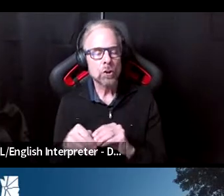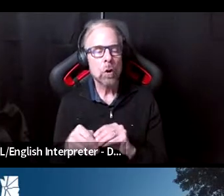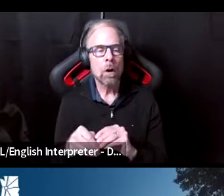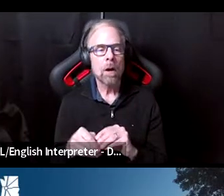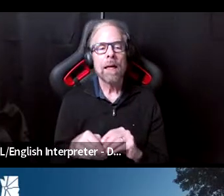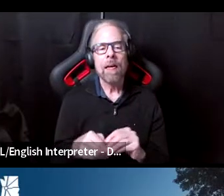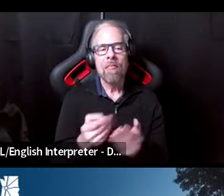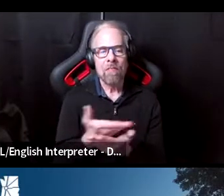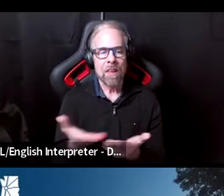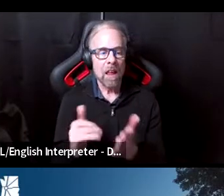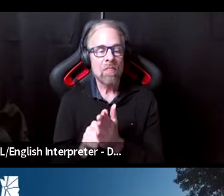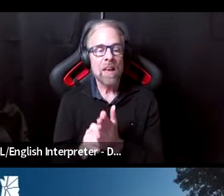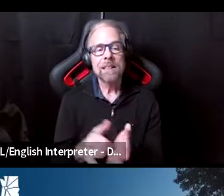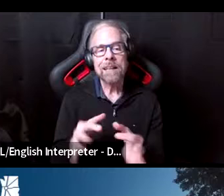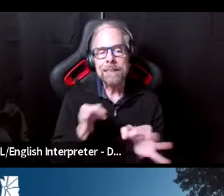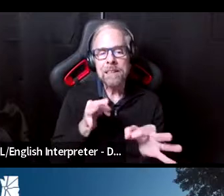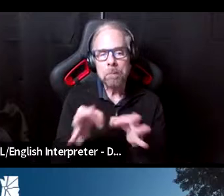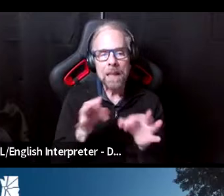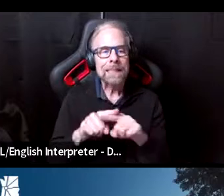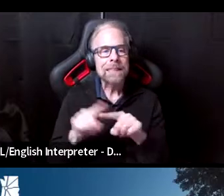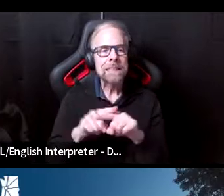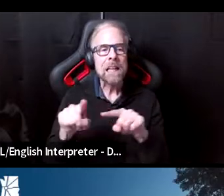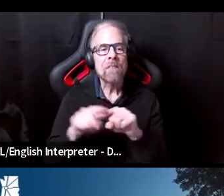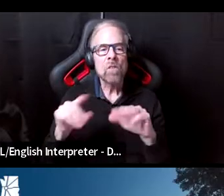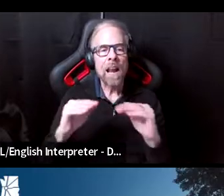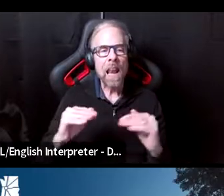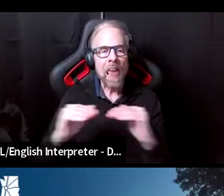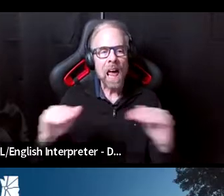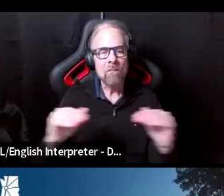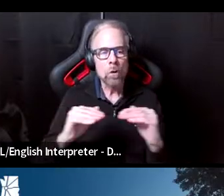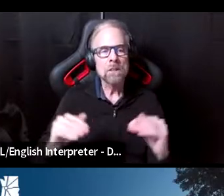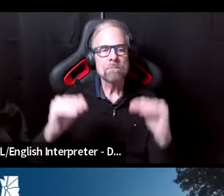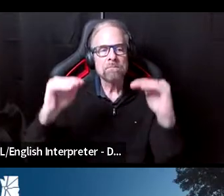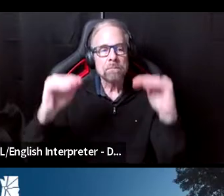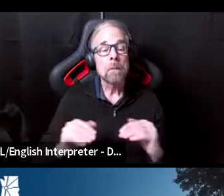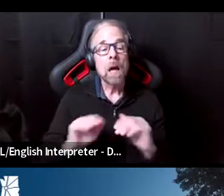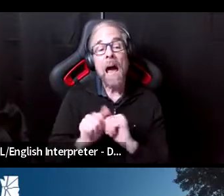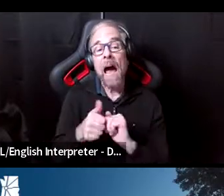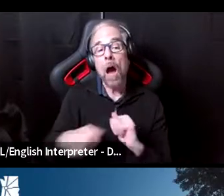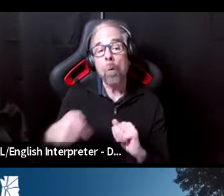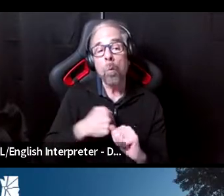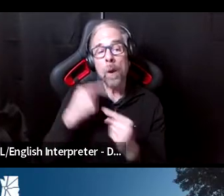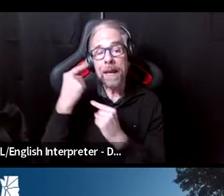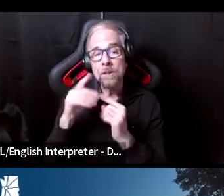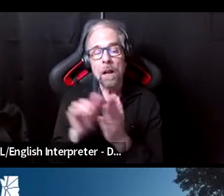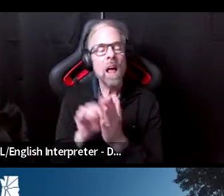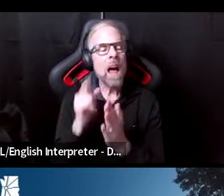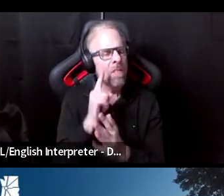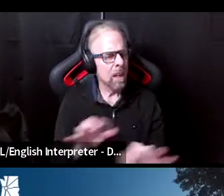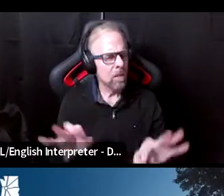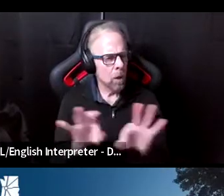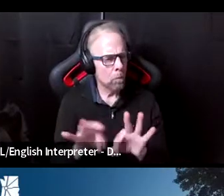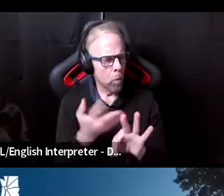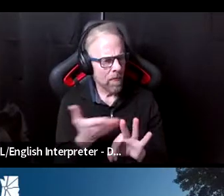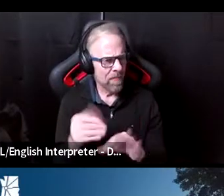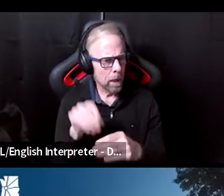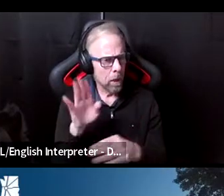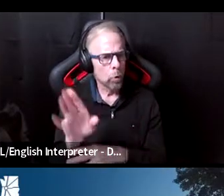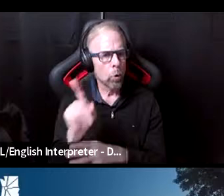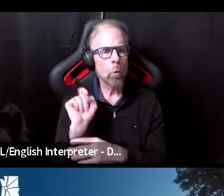talk about the different levels and how we've considered it. And I think an important thing in your question there